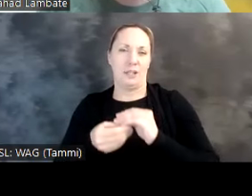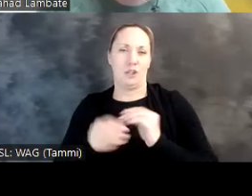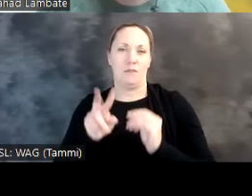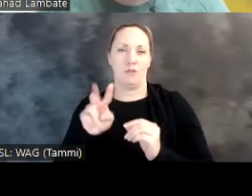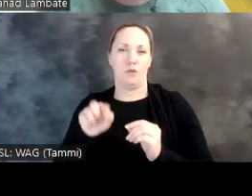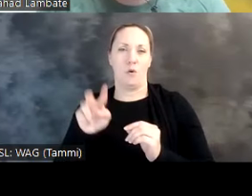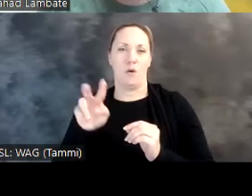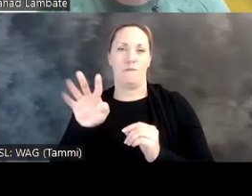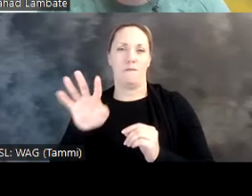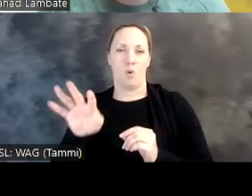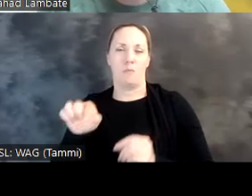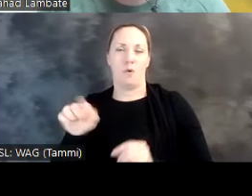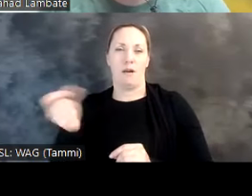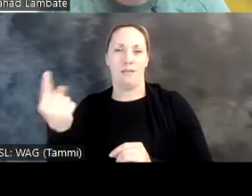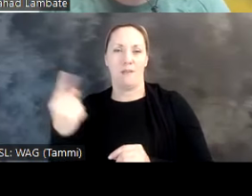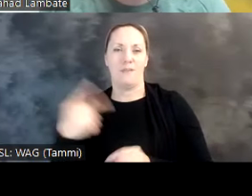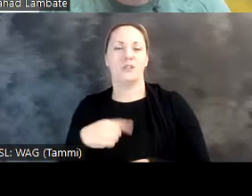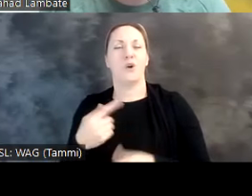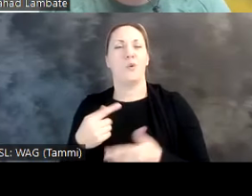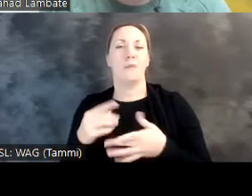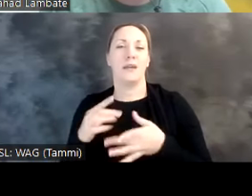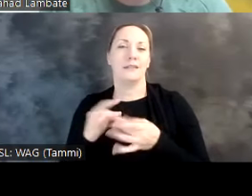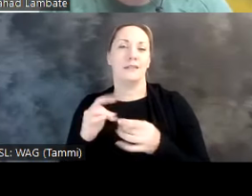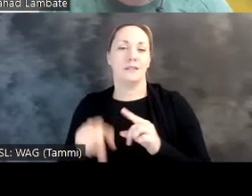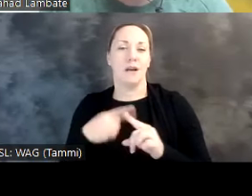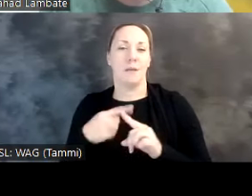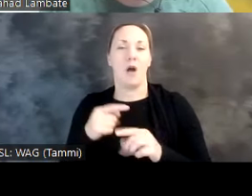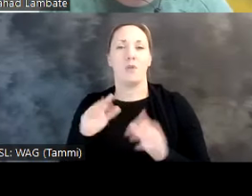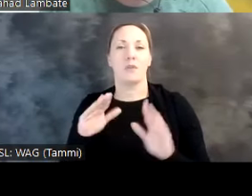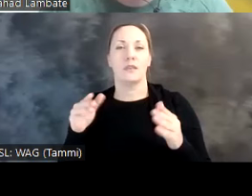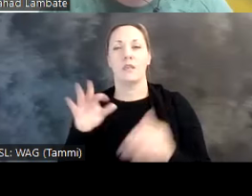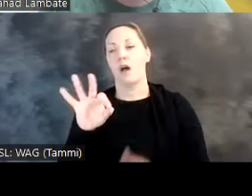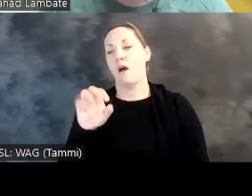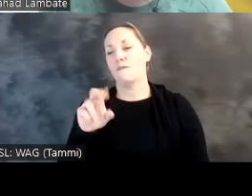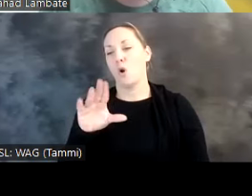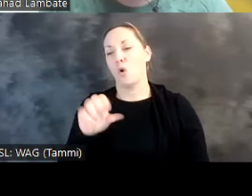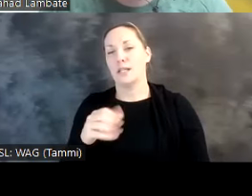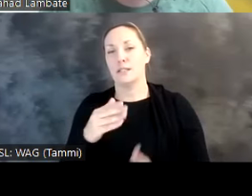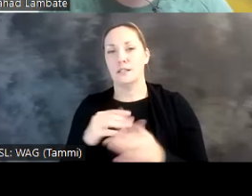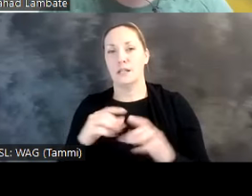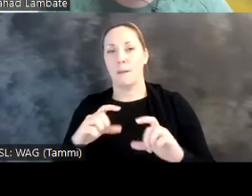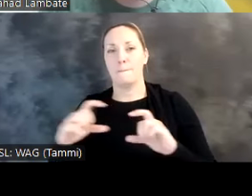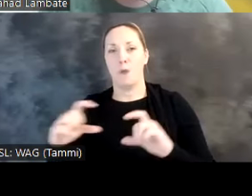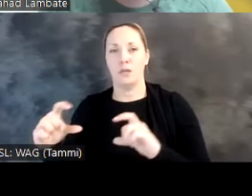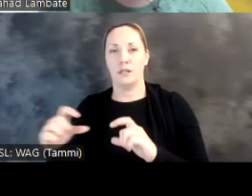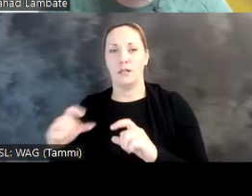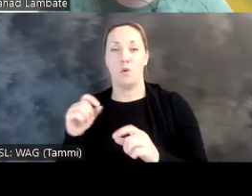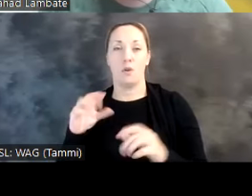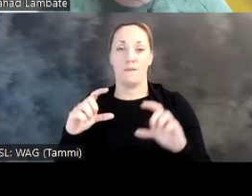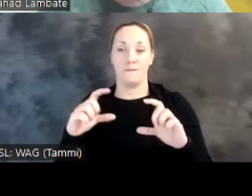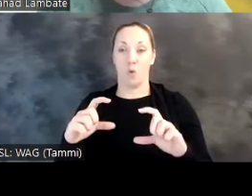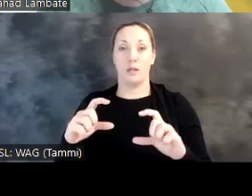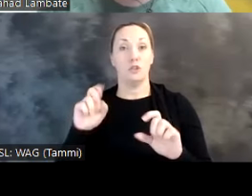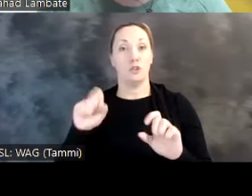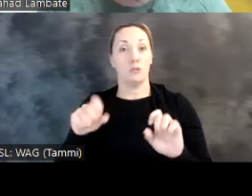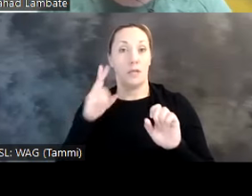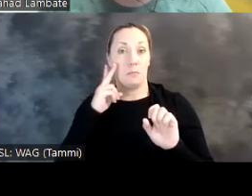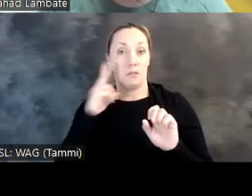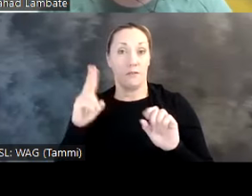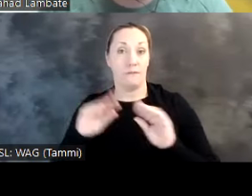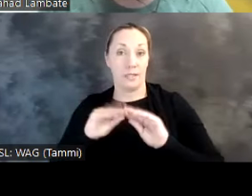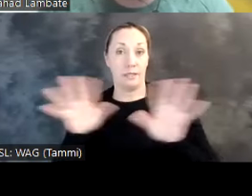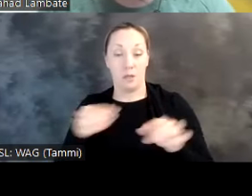it basically states about the focus component, or the focus should be visible